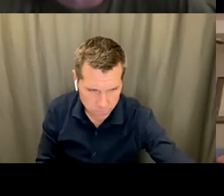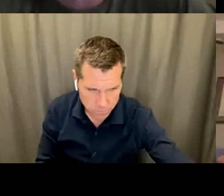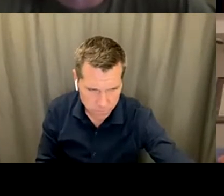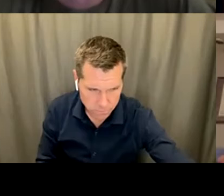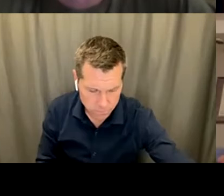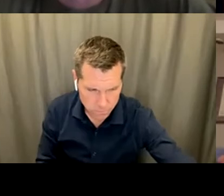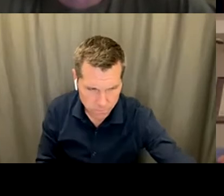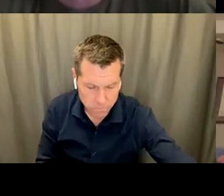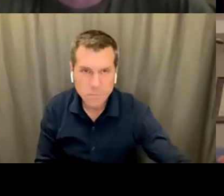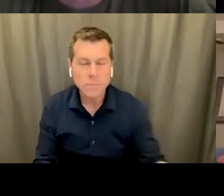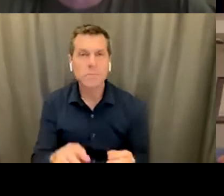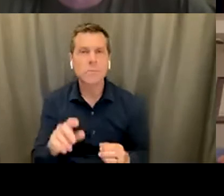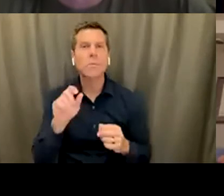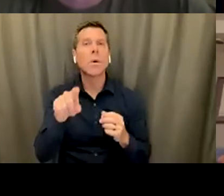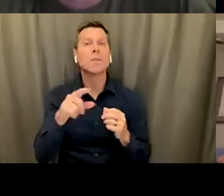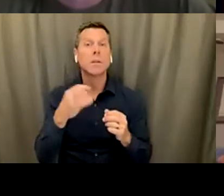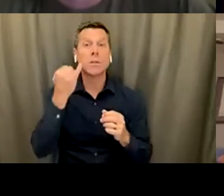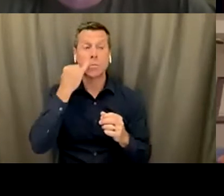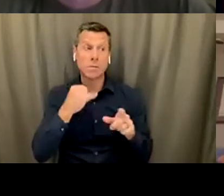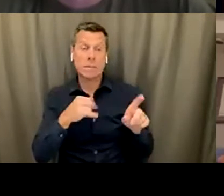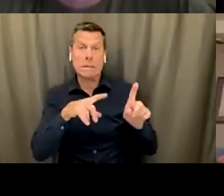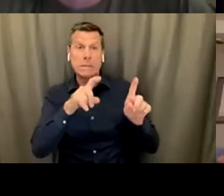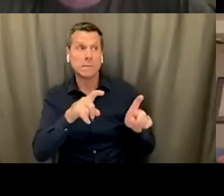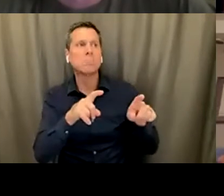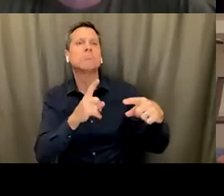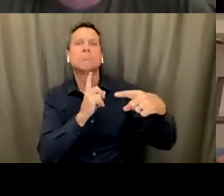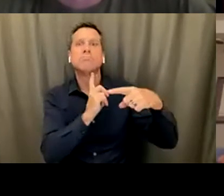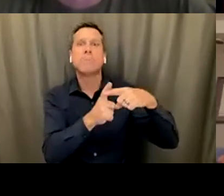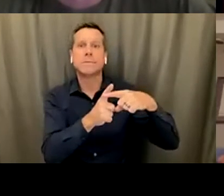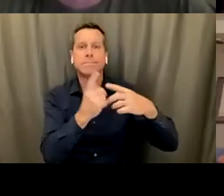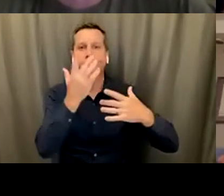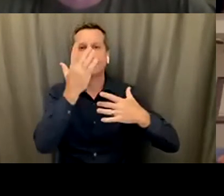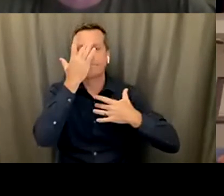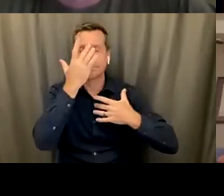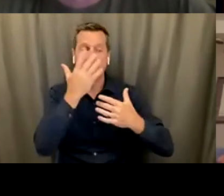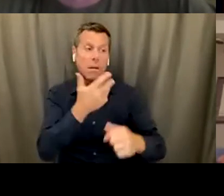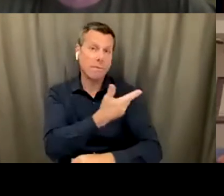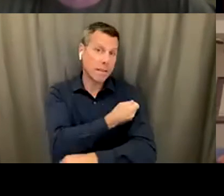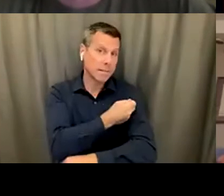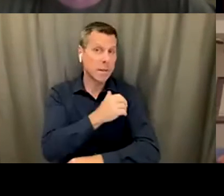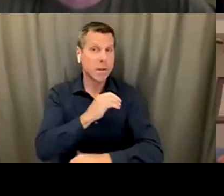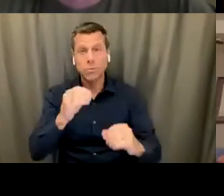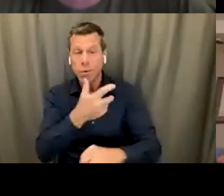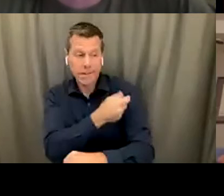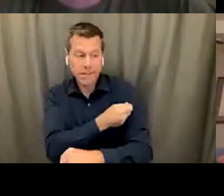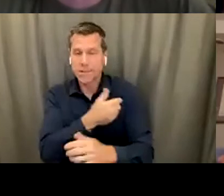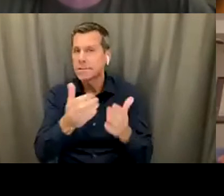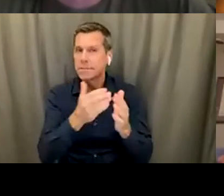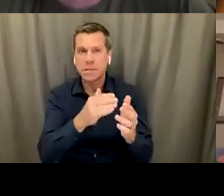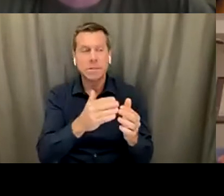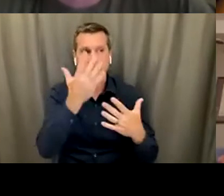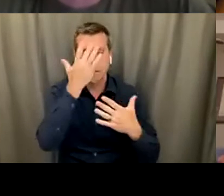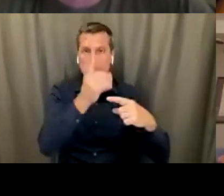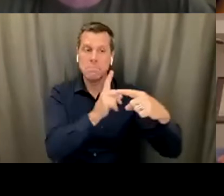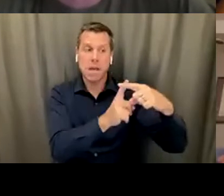Yeah, the question is, if you test positive, let's just, regardless of whether or not you've had a vaccine, and you're asked to self-isolate for